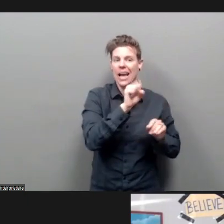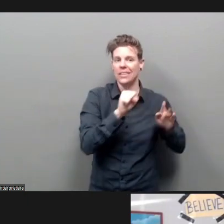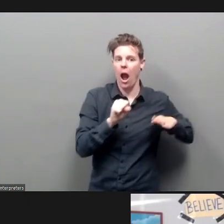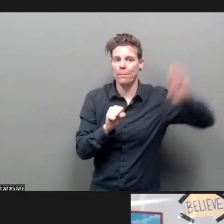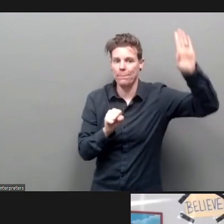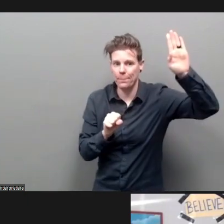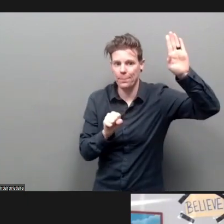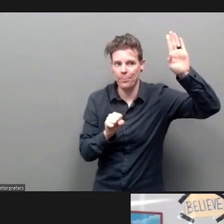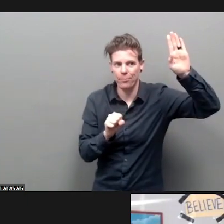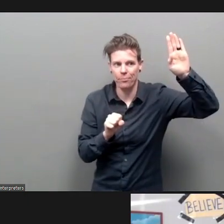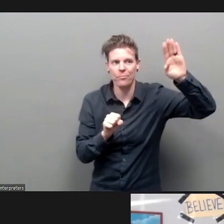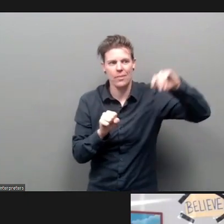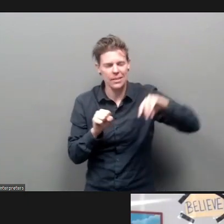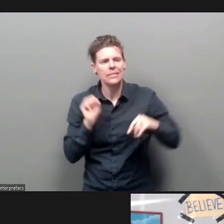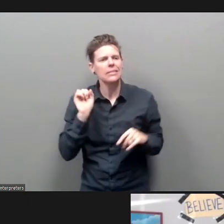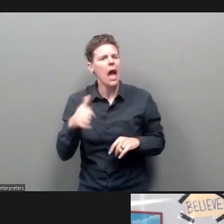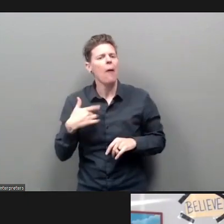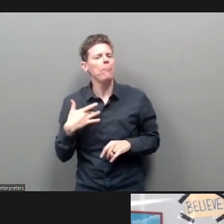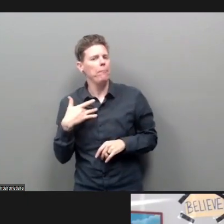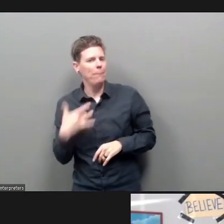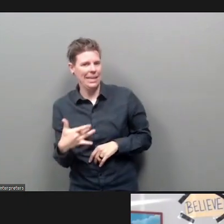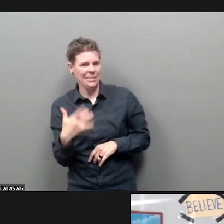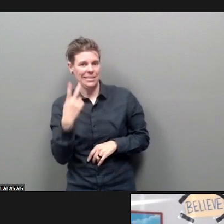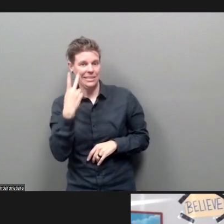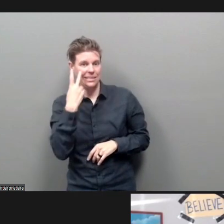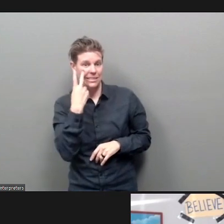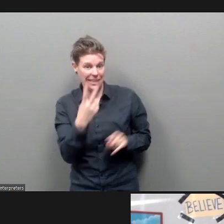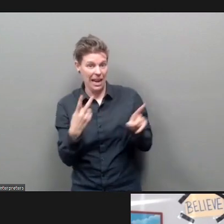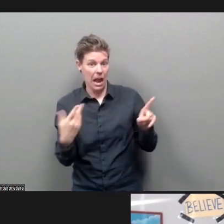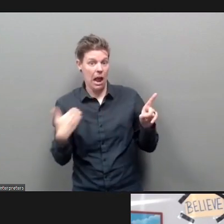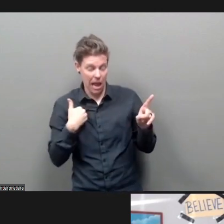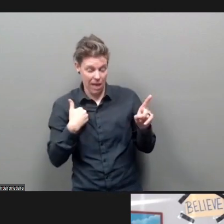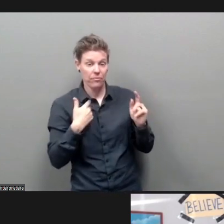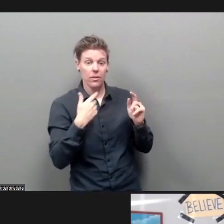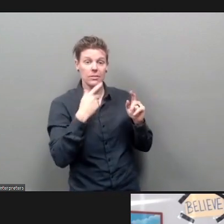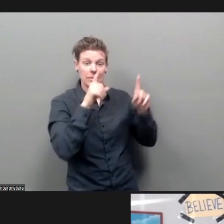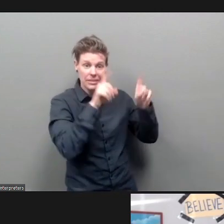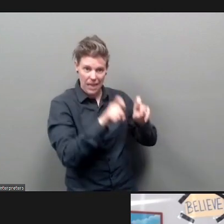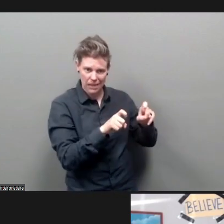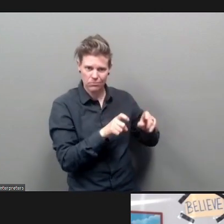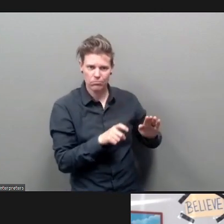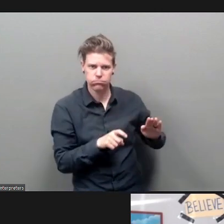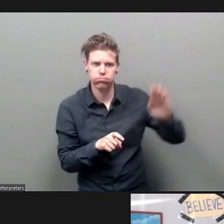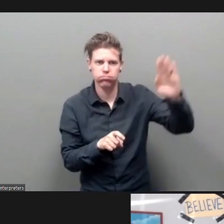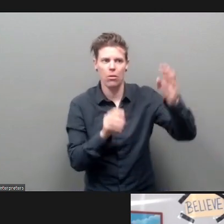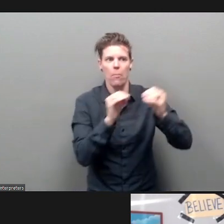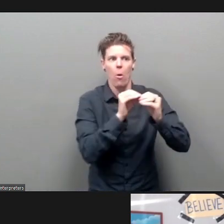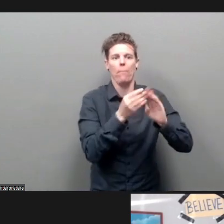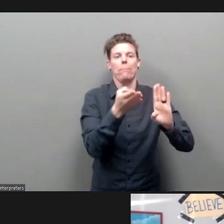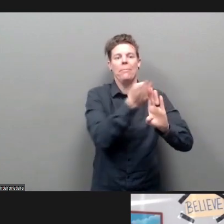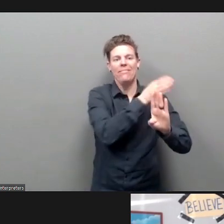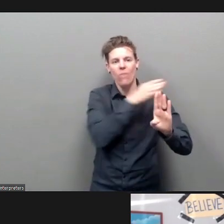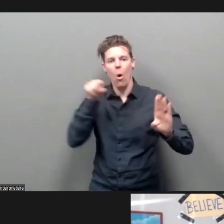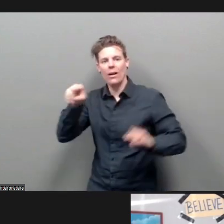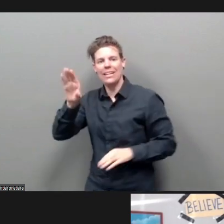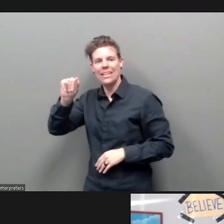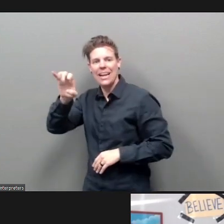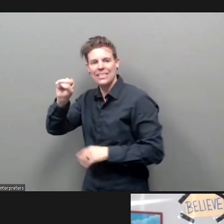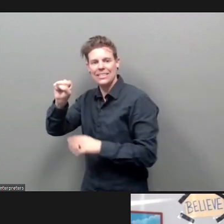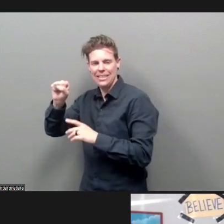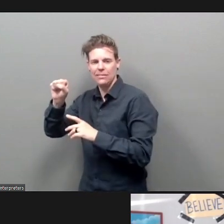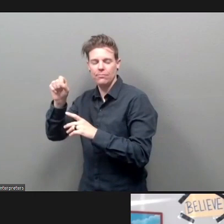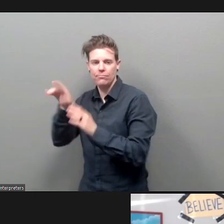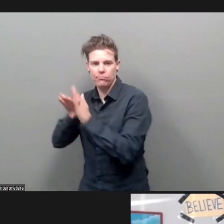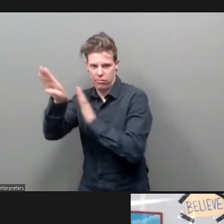we see a rise in cases. It's sort of early warning, if you will. I would say it's due to